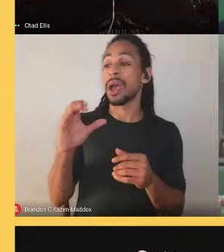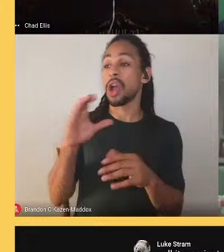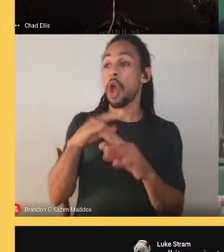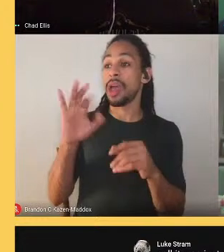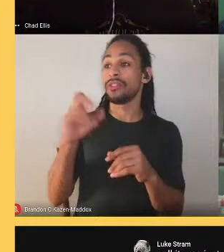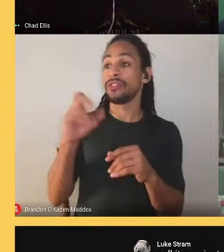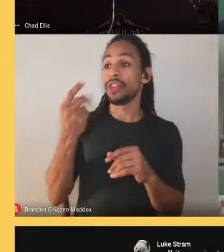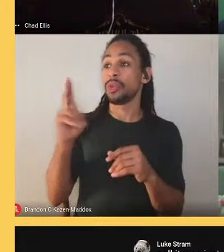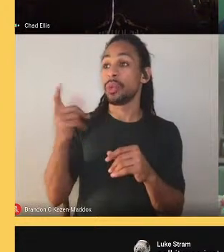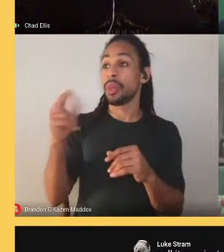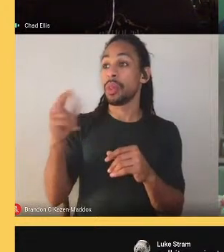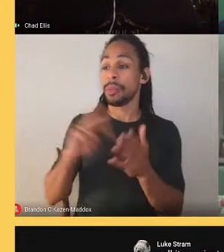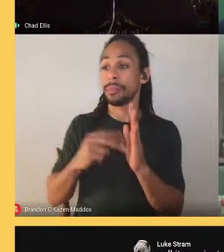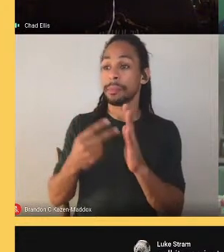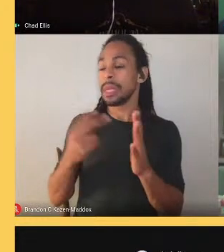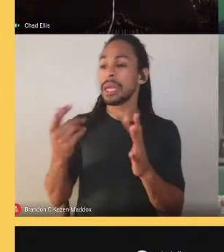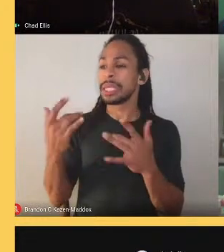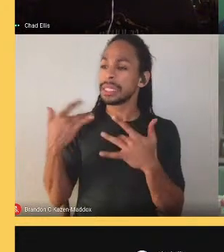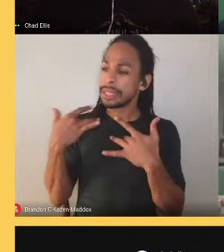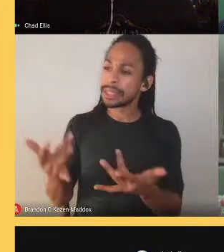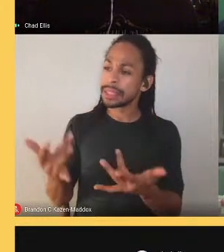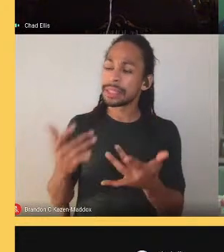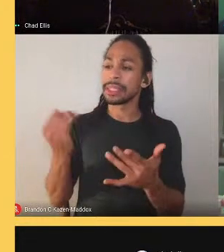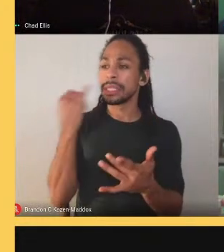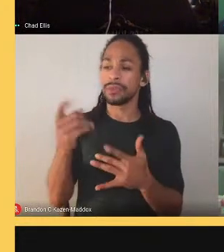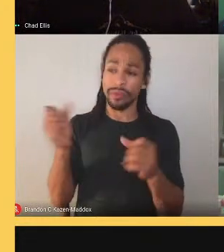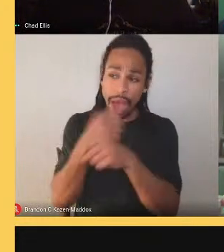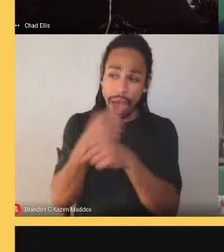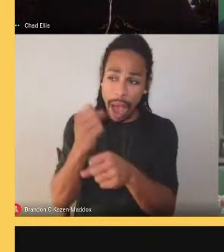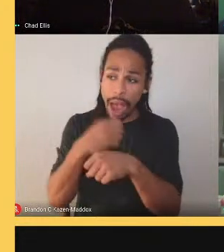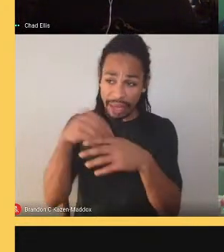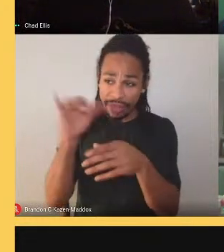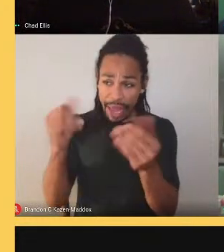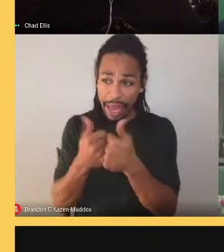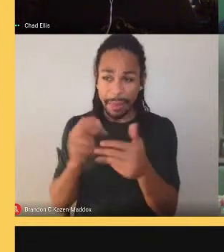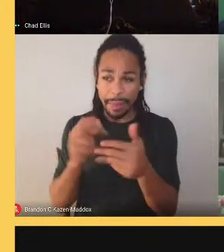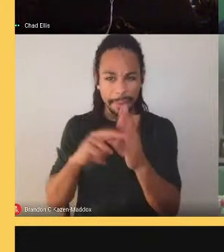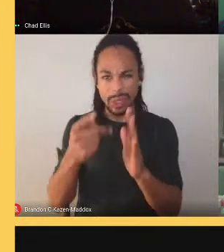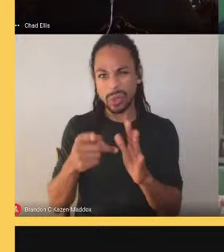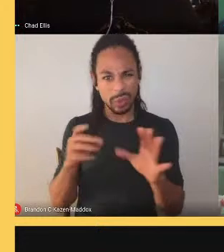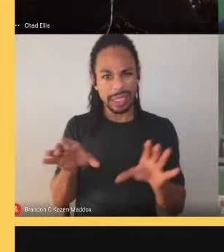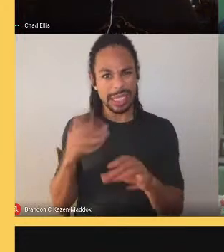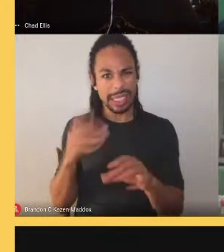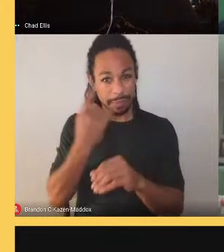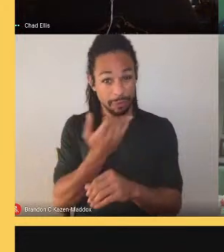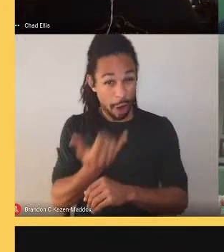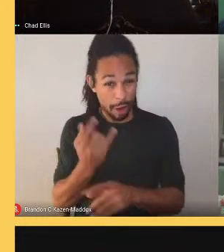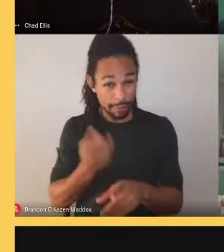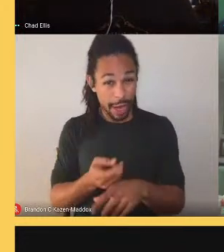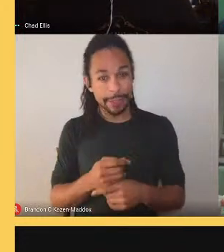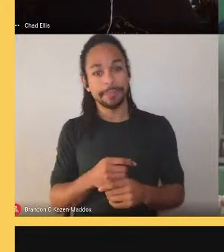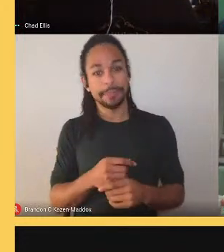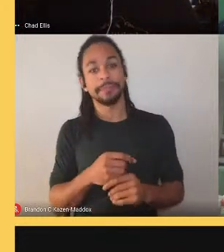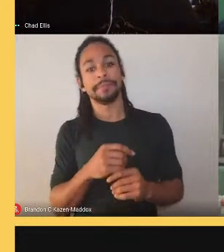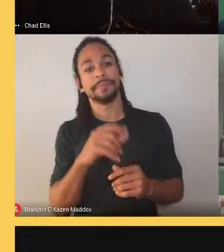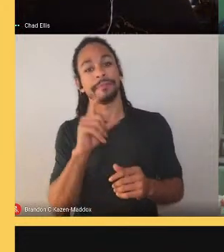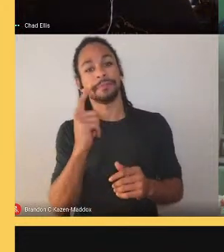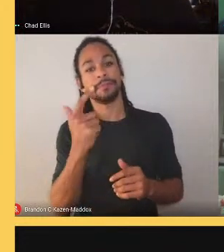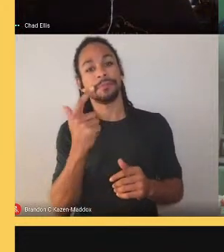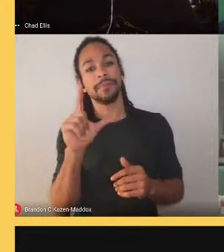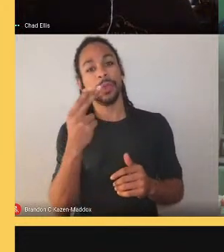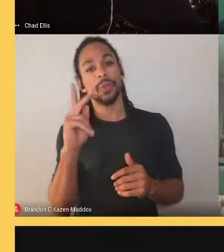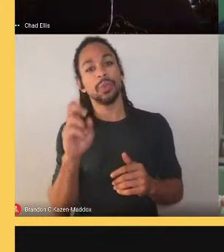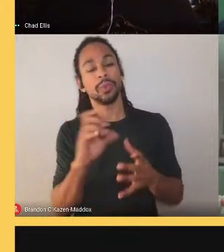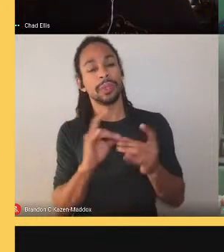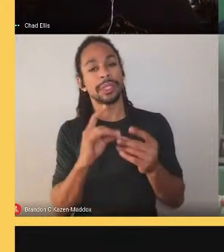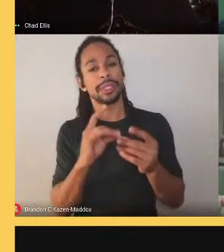things are way more likely to go terribly. Yeah, one of the, like, not Call of Cthulhu games, Cthulhu